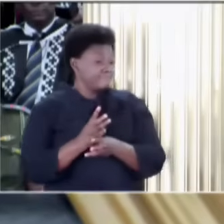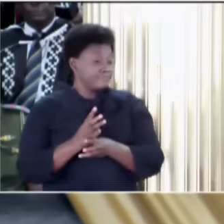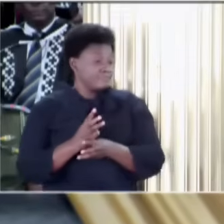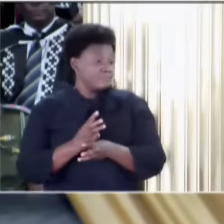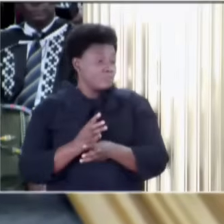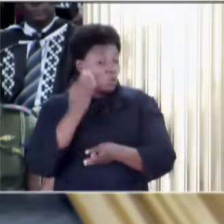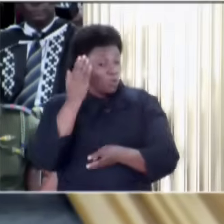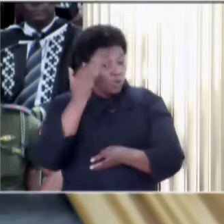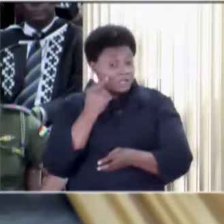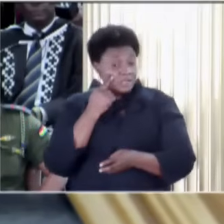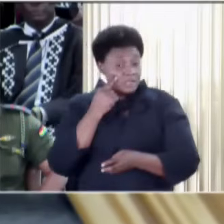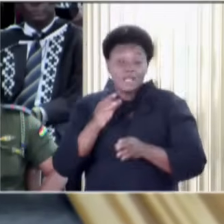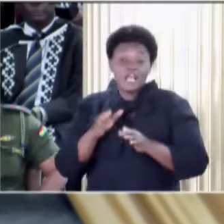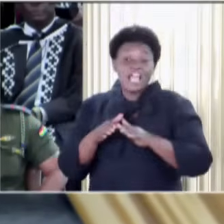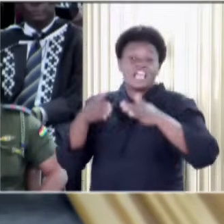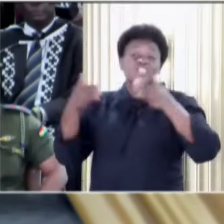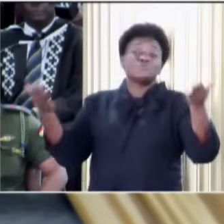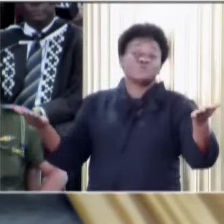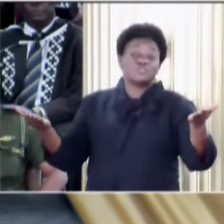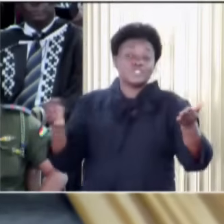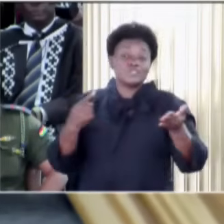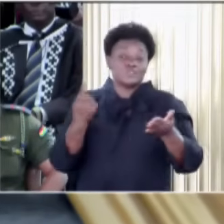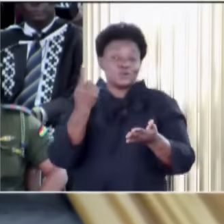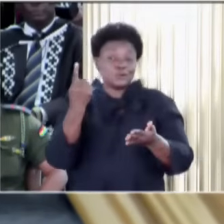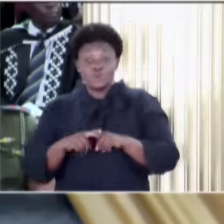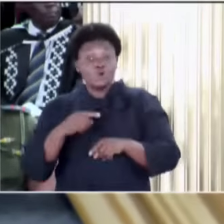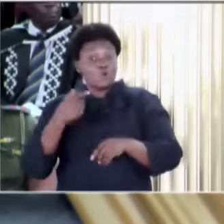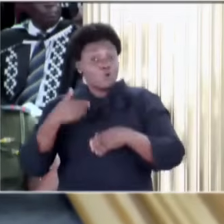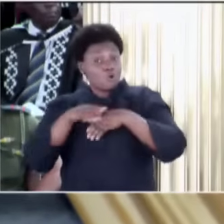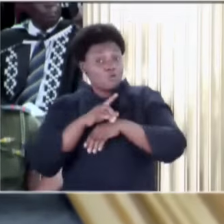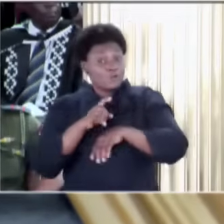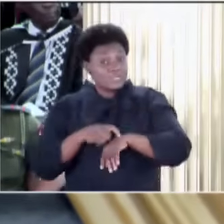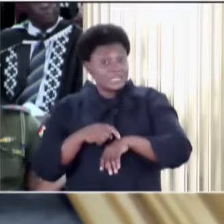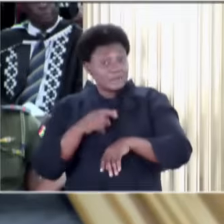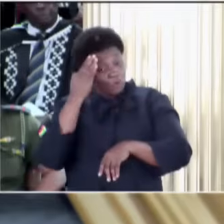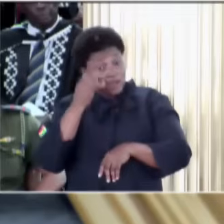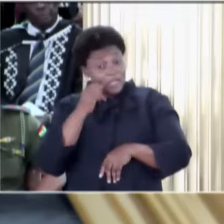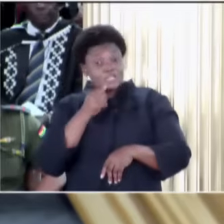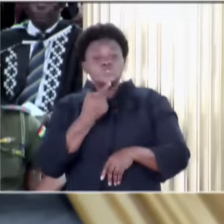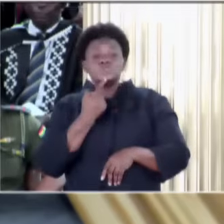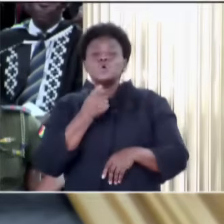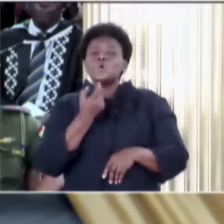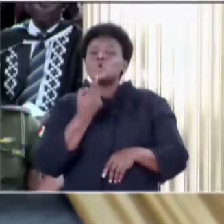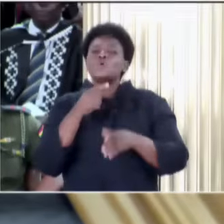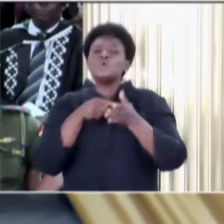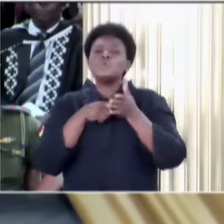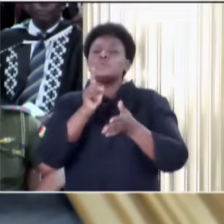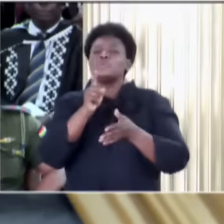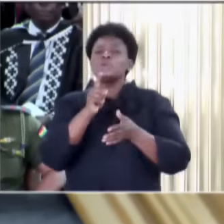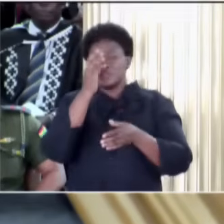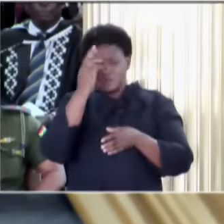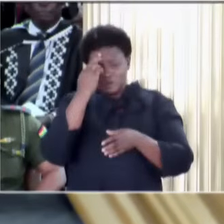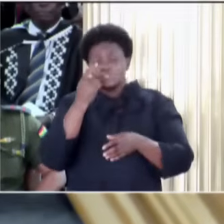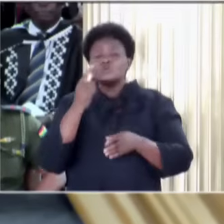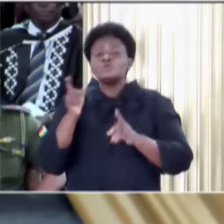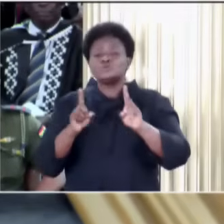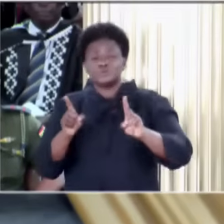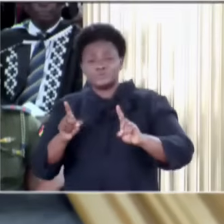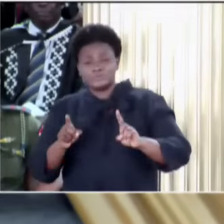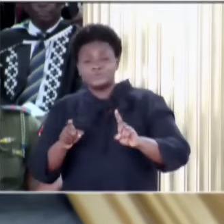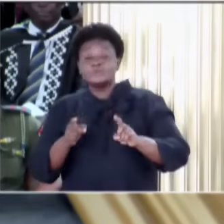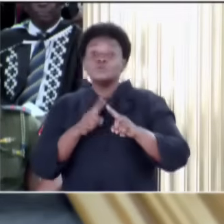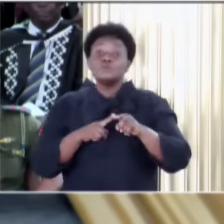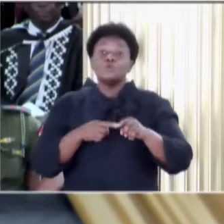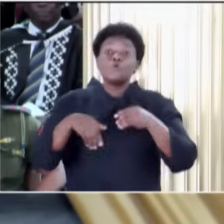see, exposure is not the only travel. It's because you'll be paid for it that you should look to do it, but because